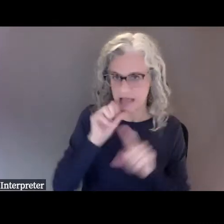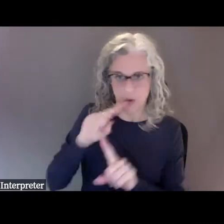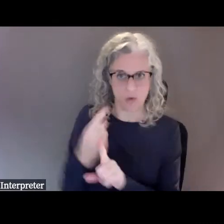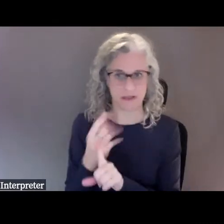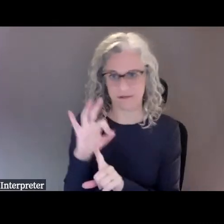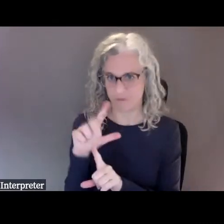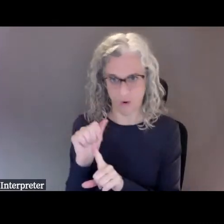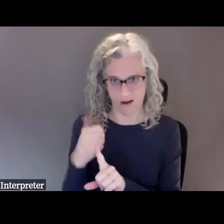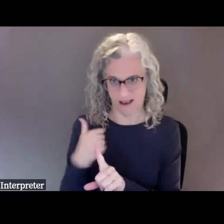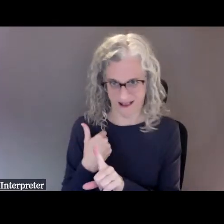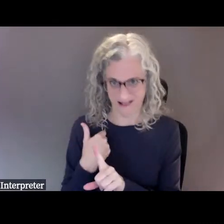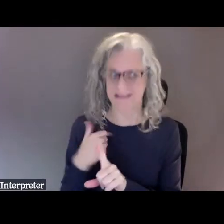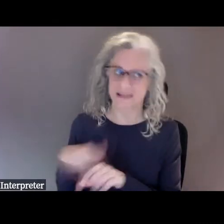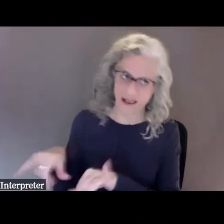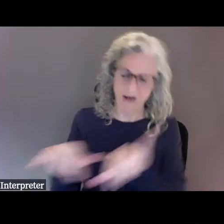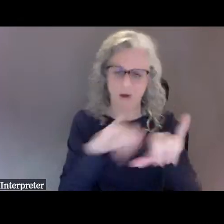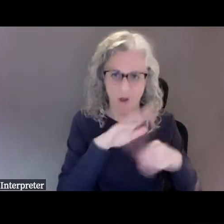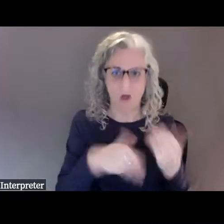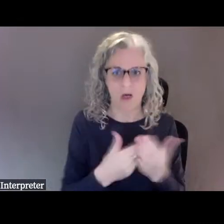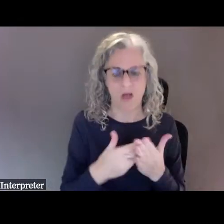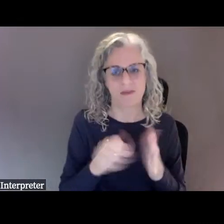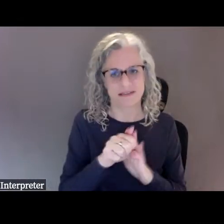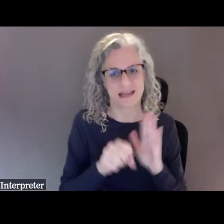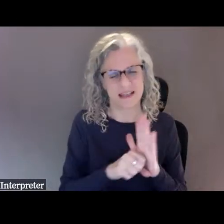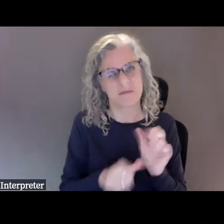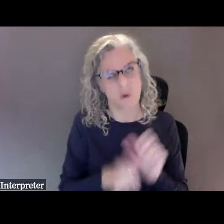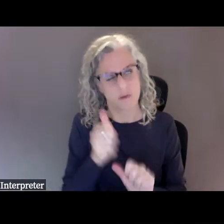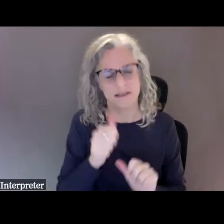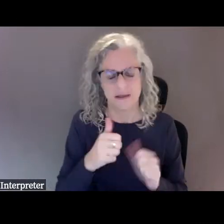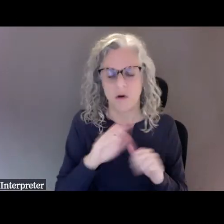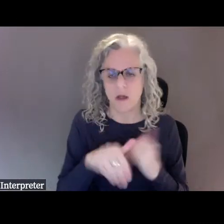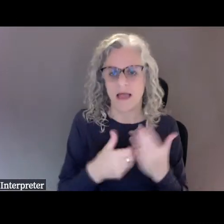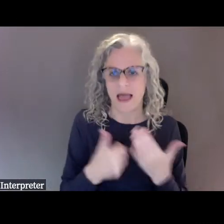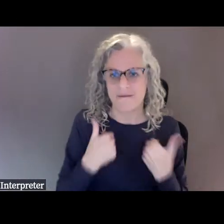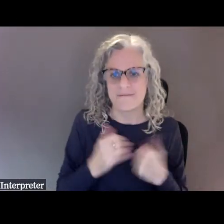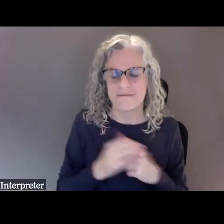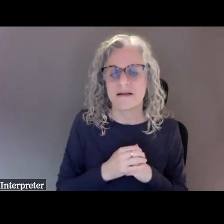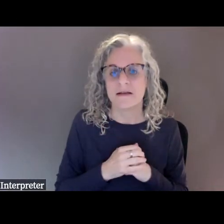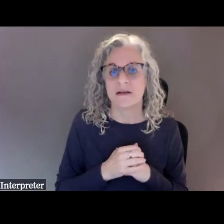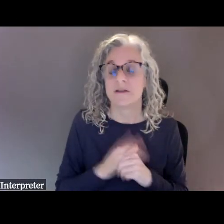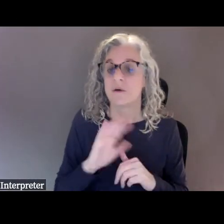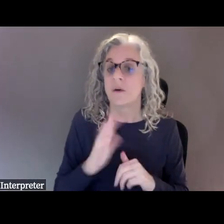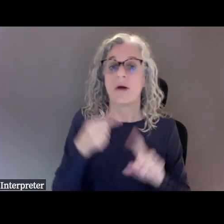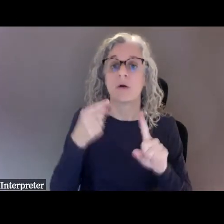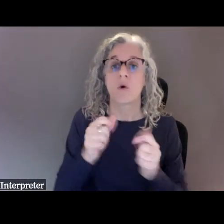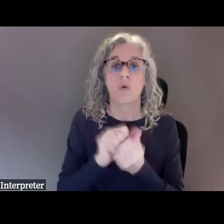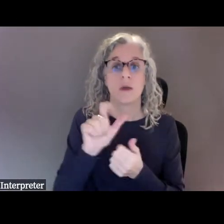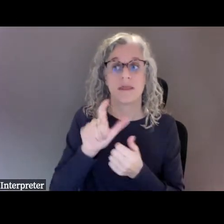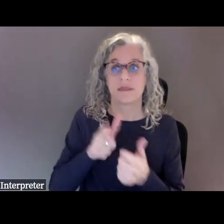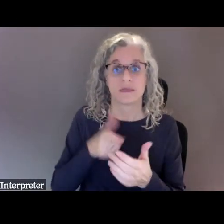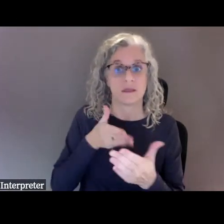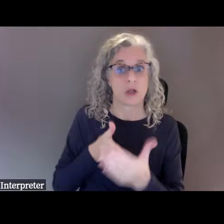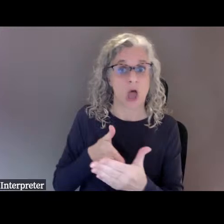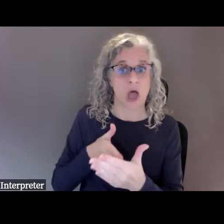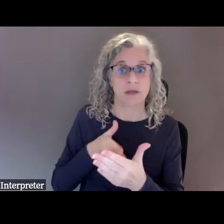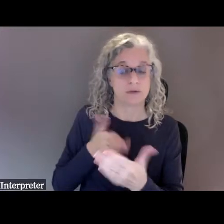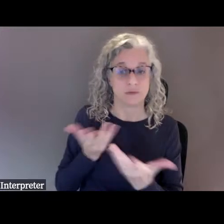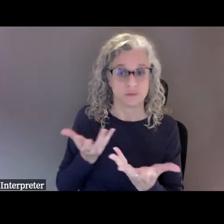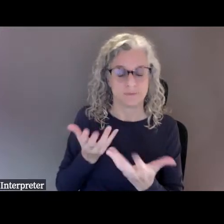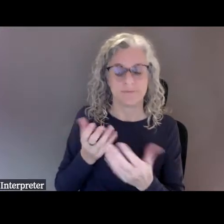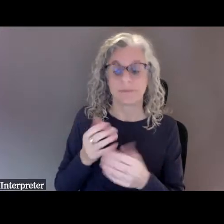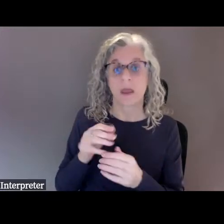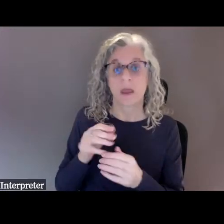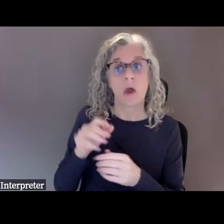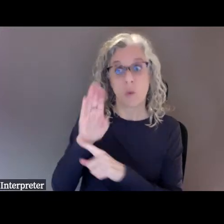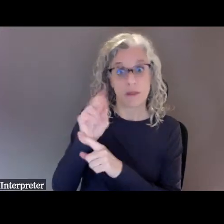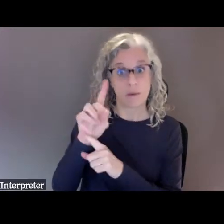or more about those specific statutes we used. And so our ultimate goal of the litigation is that when the bonds mature and